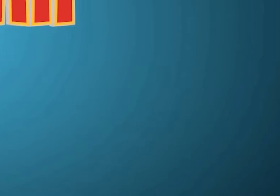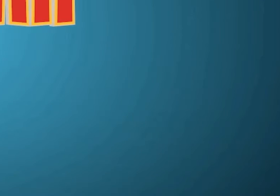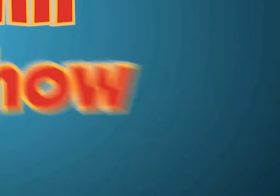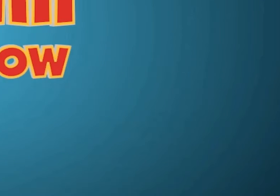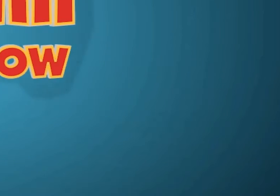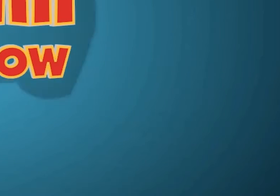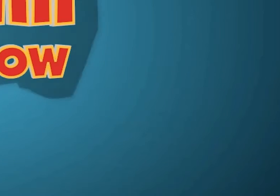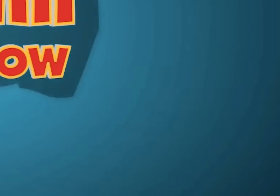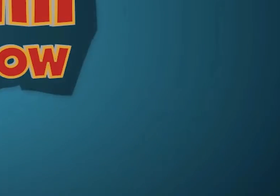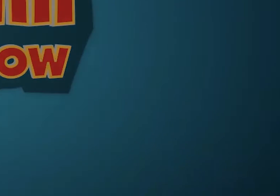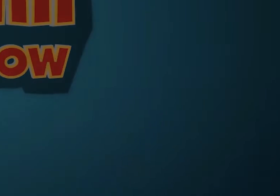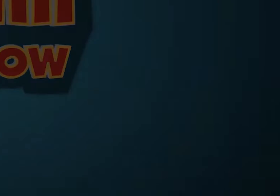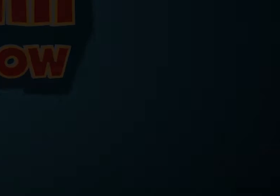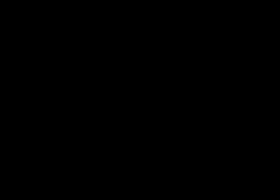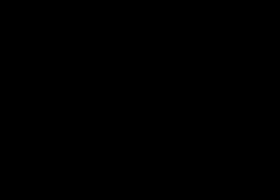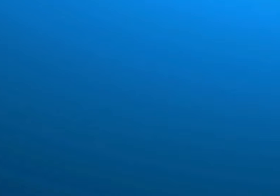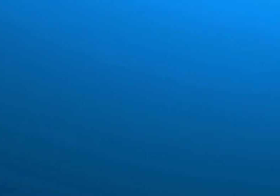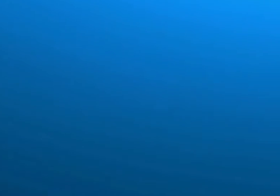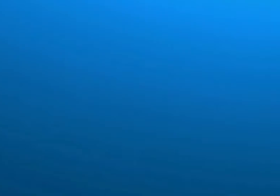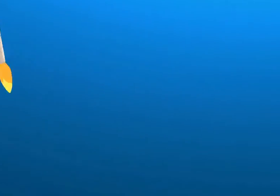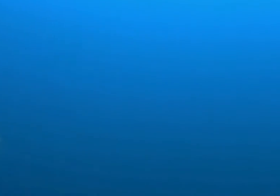The Muslim Kids Show!